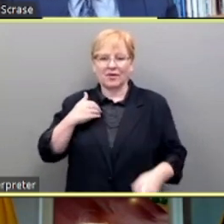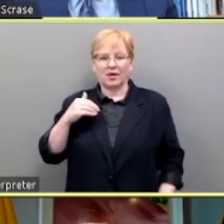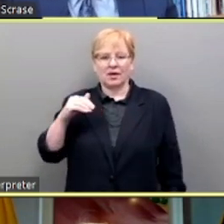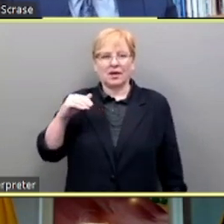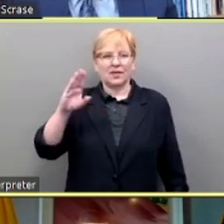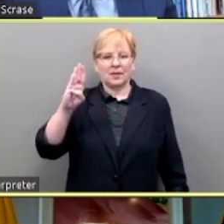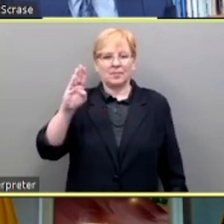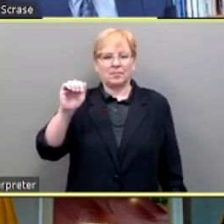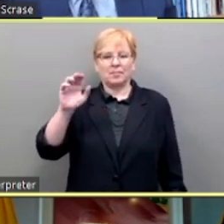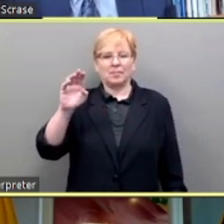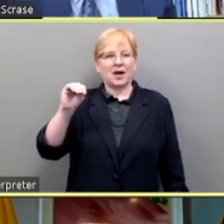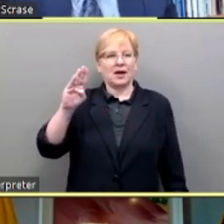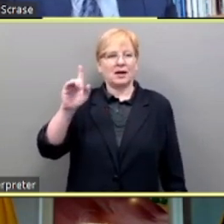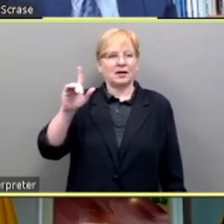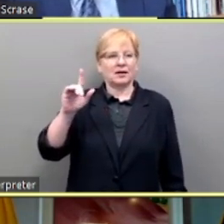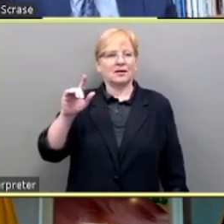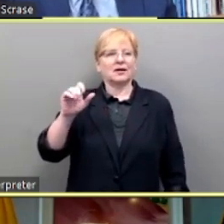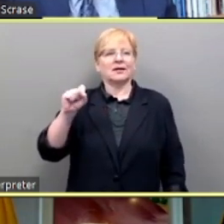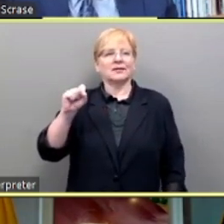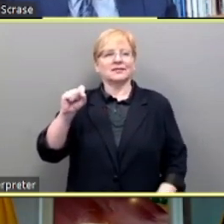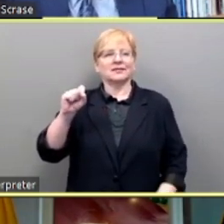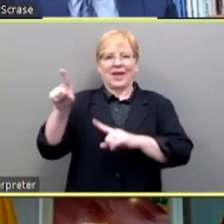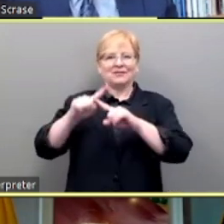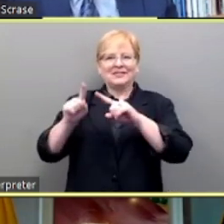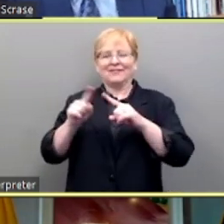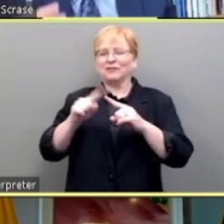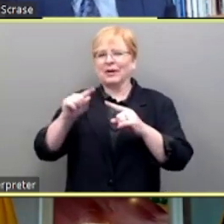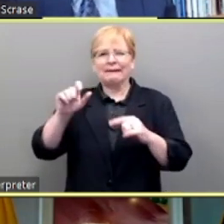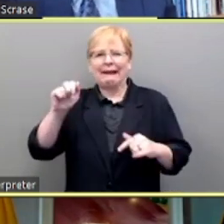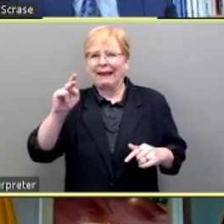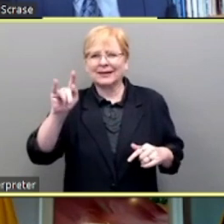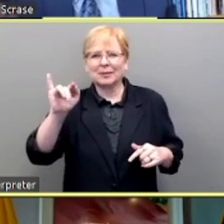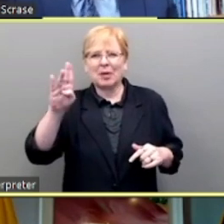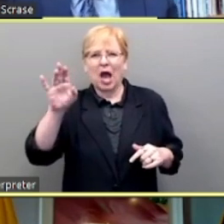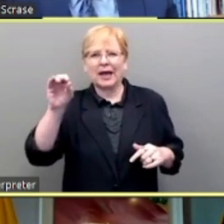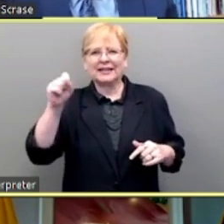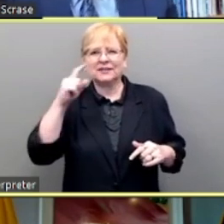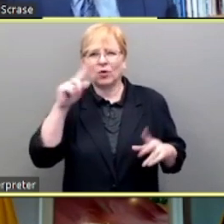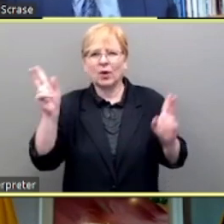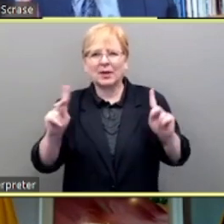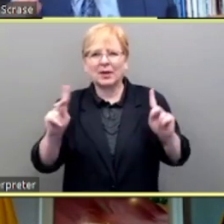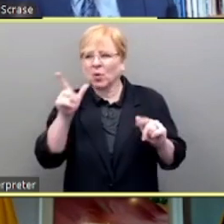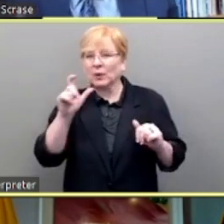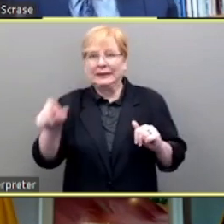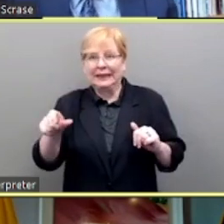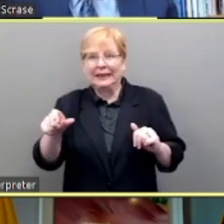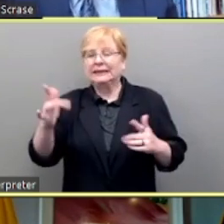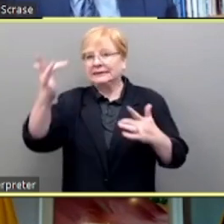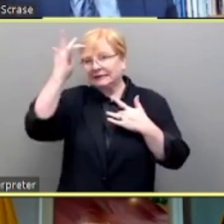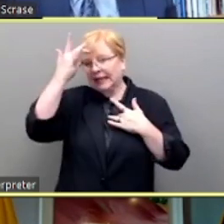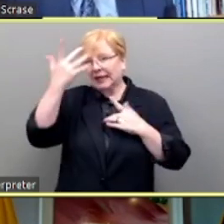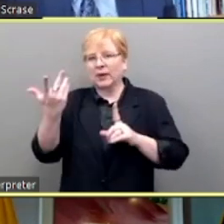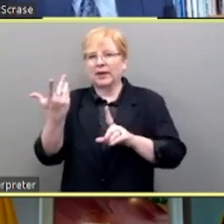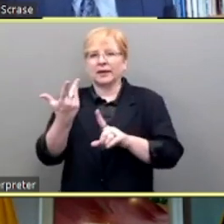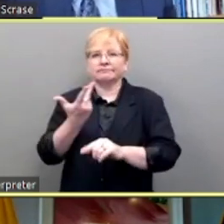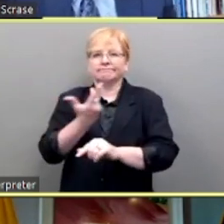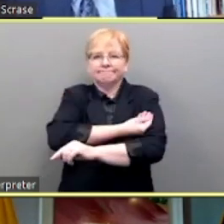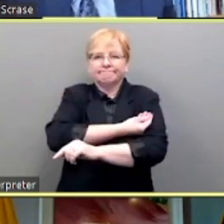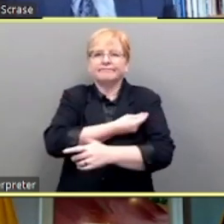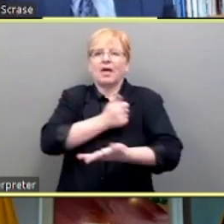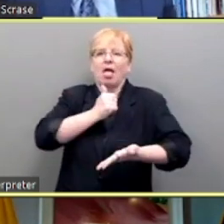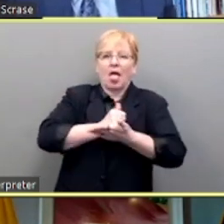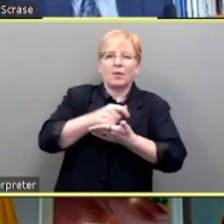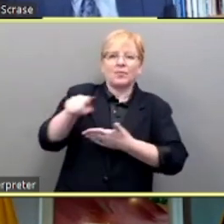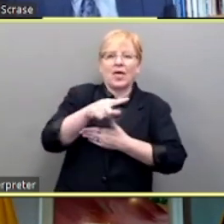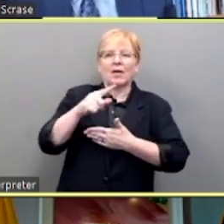lower hospitalization rates by 75% amongst those who get them. And that is a really important thing we need to focus on in